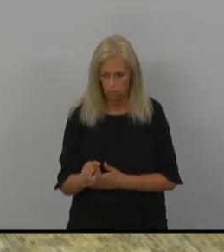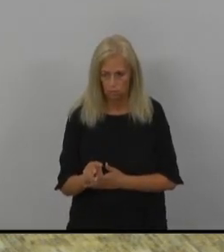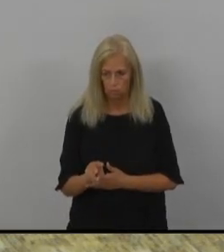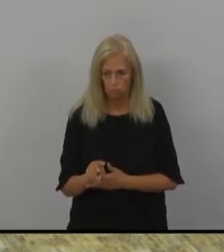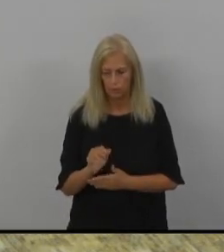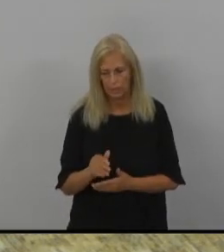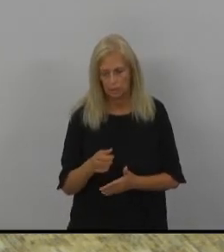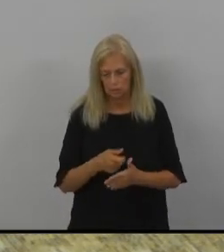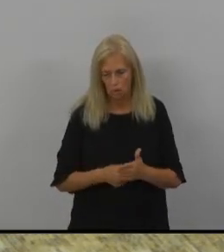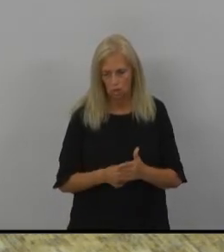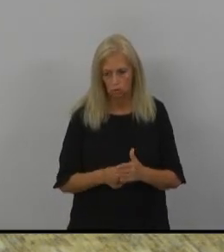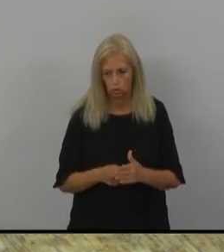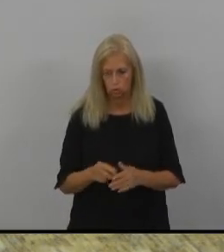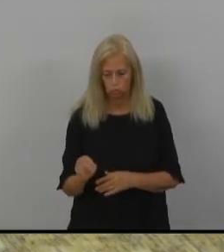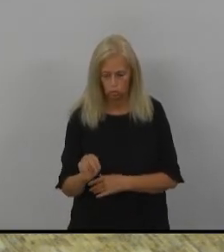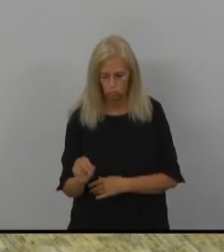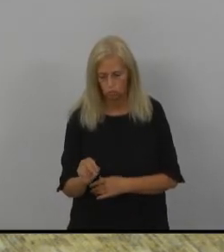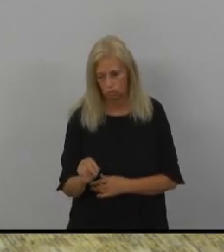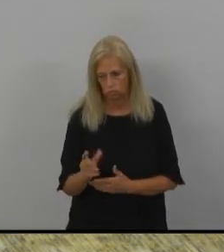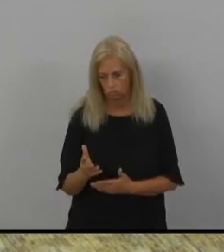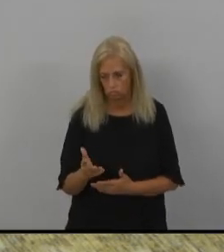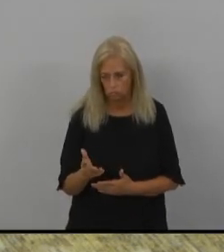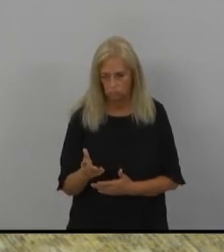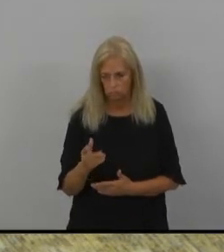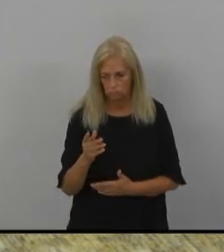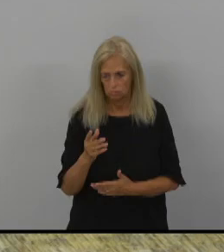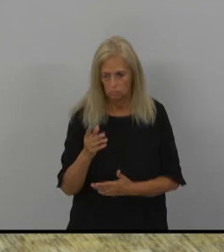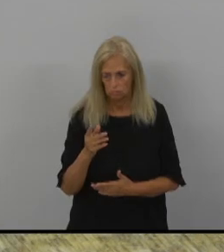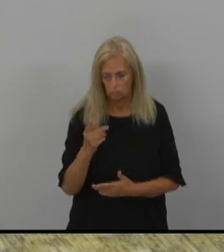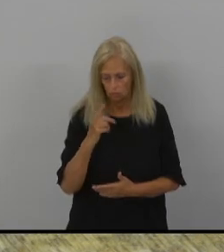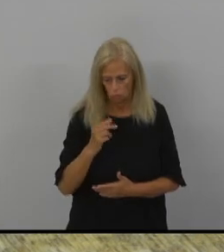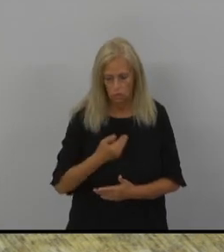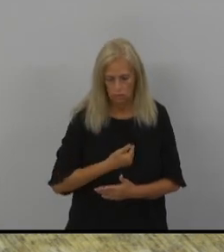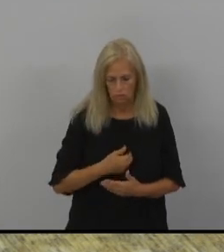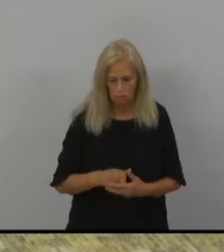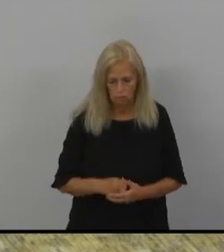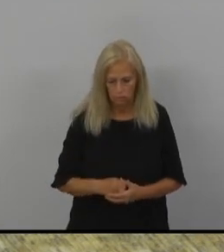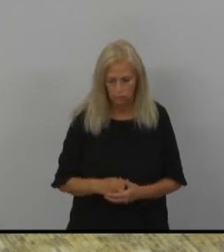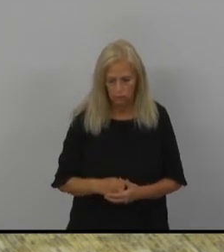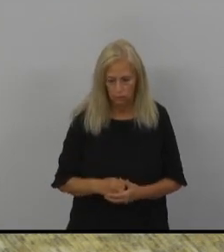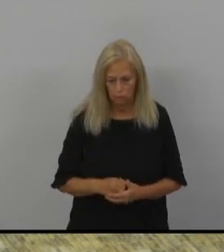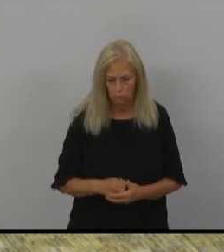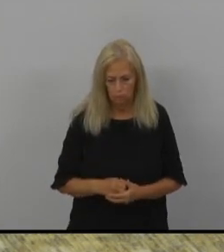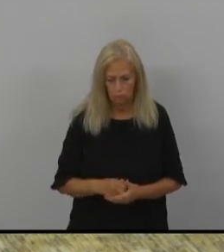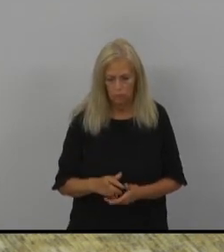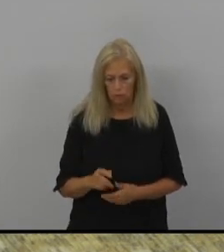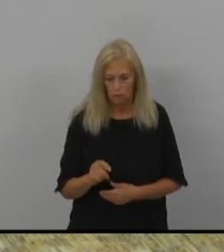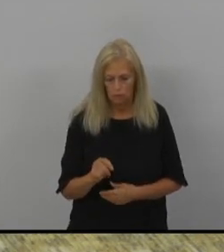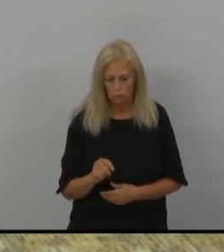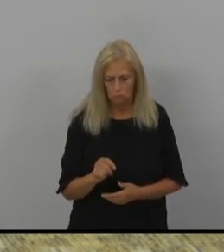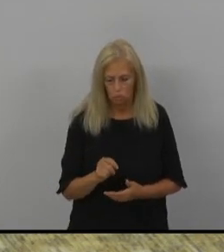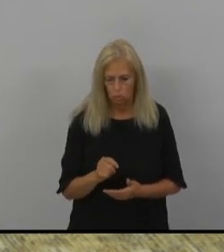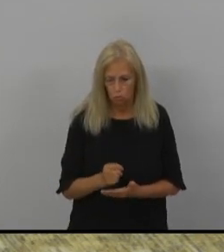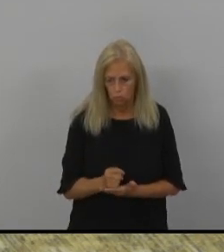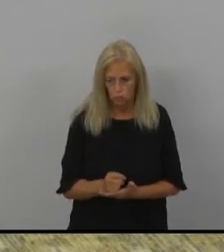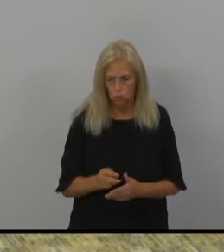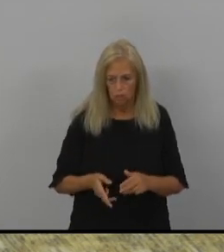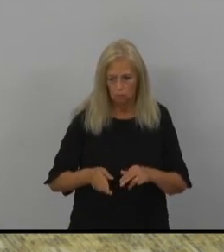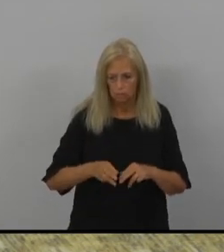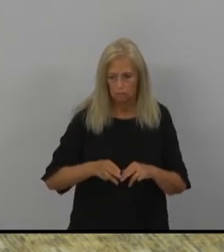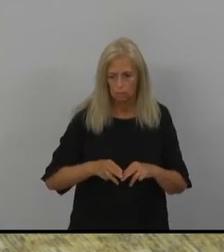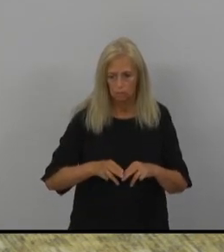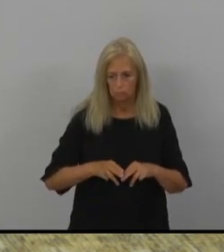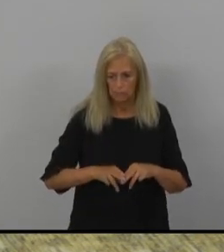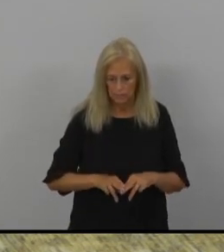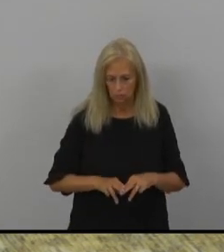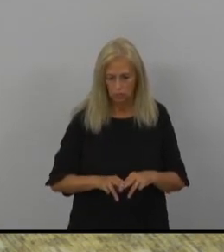cost neutral in a lot of respects for us. And then our tuition costs went up for the JJAEP